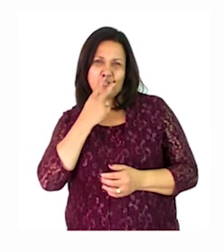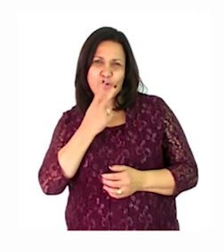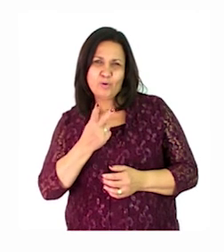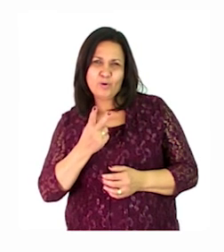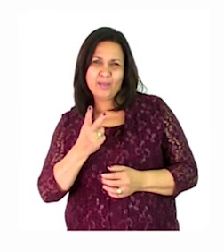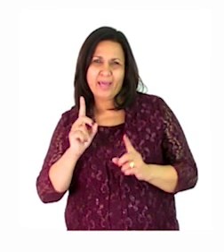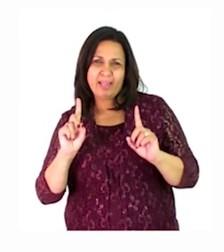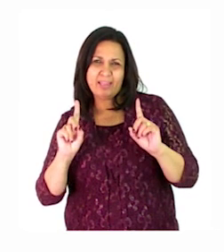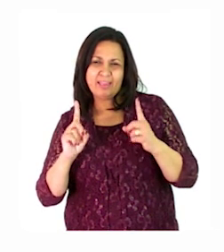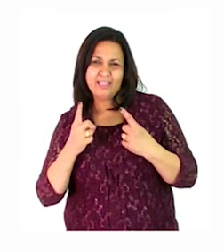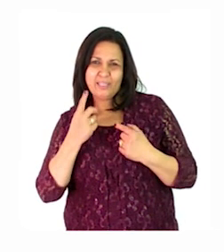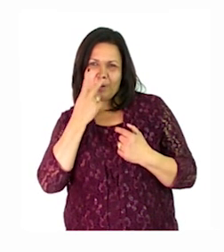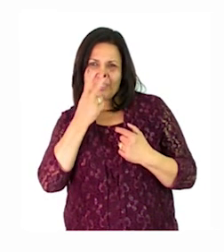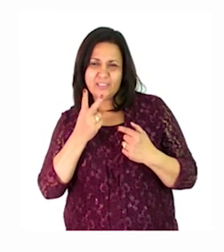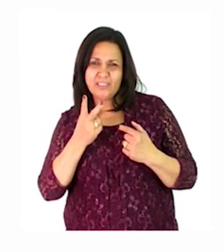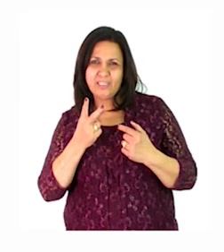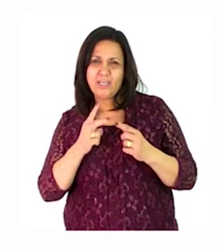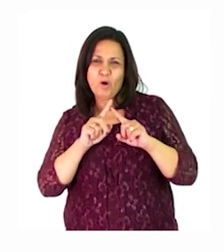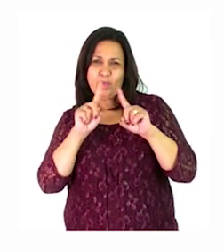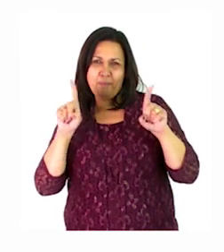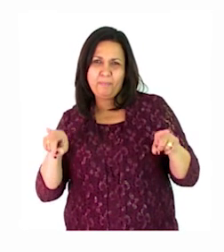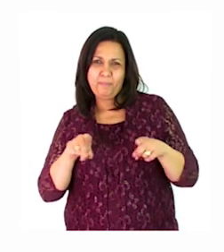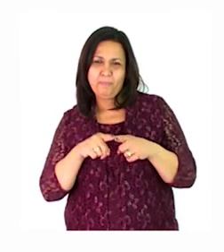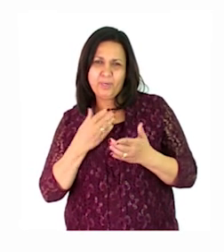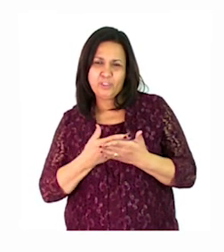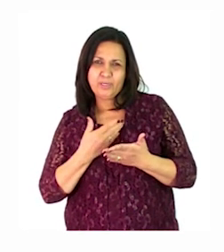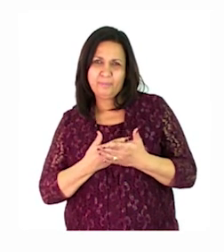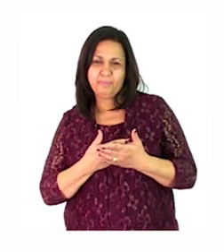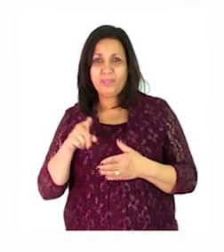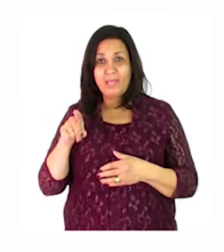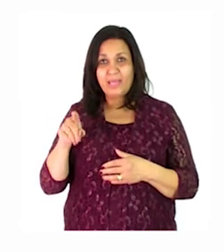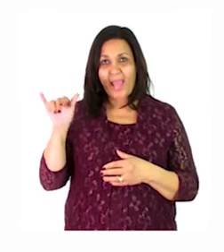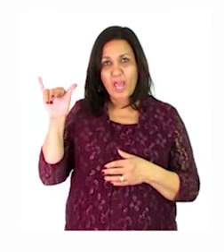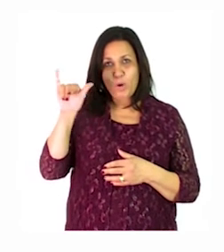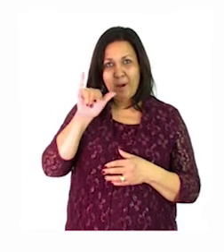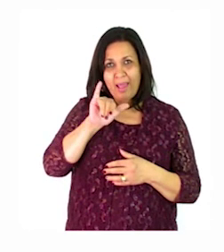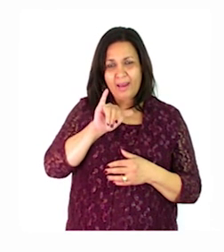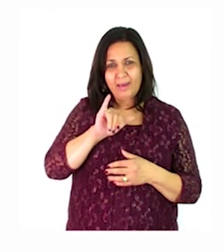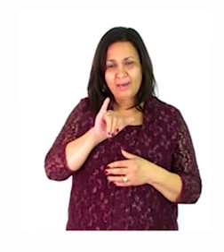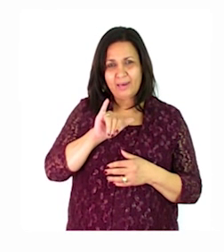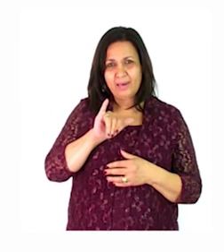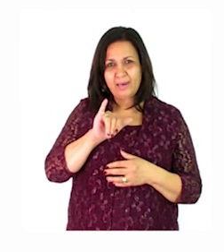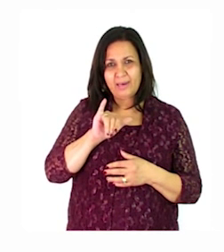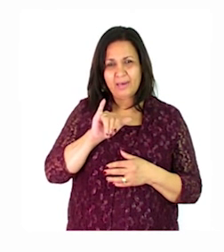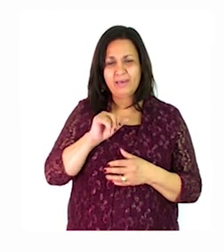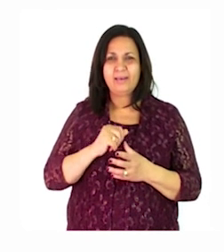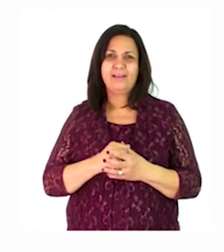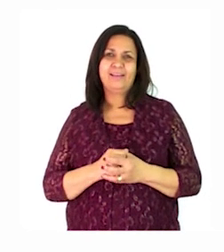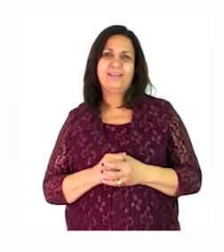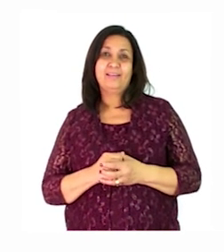picture. We can see an aeroplane. Point to the